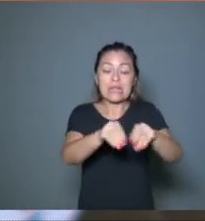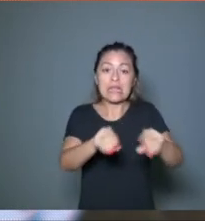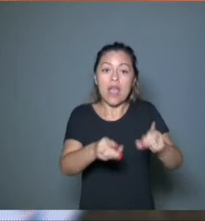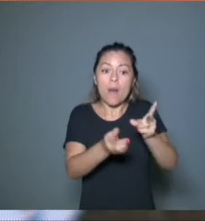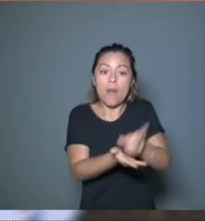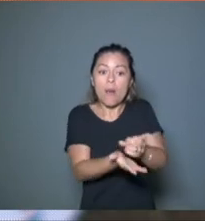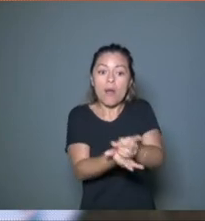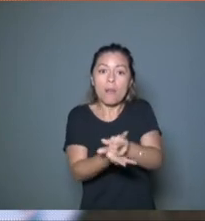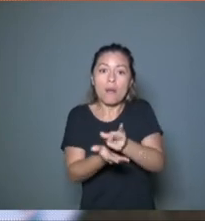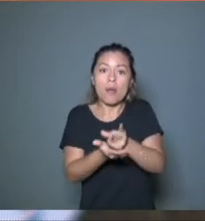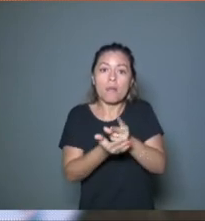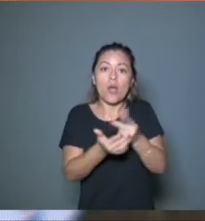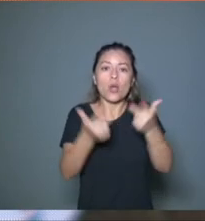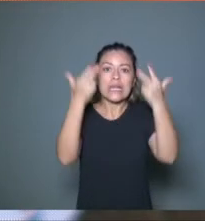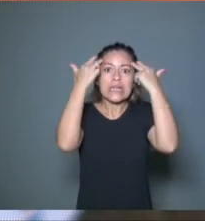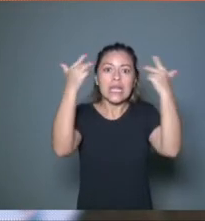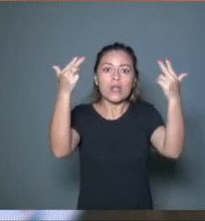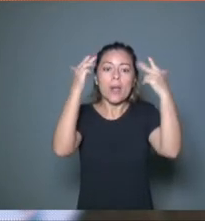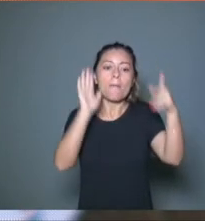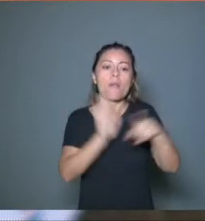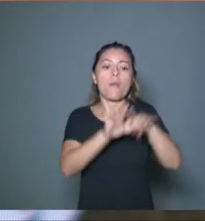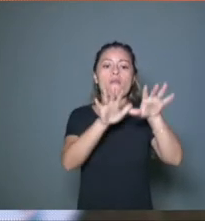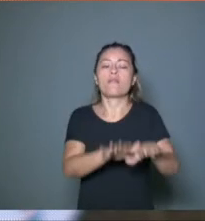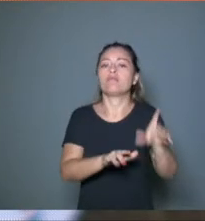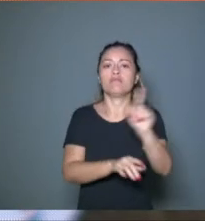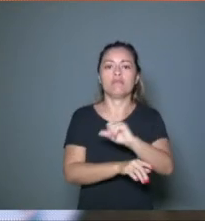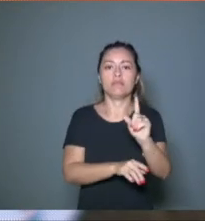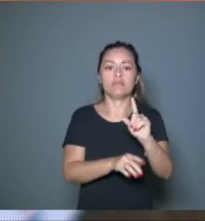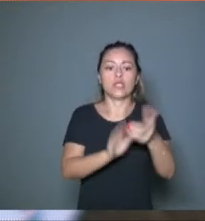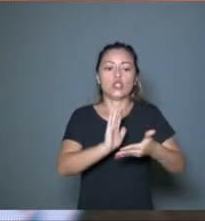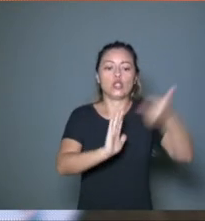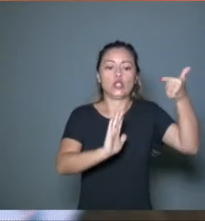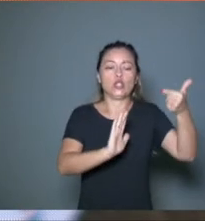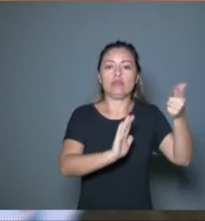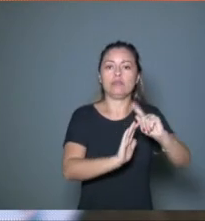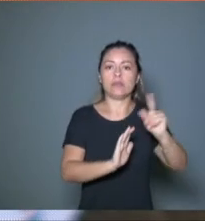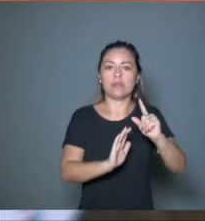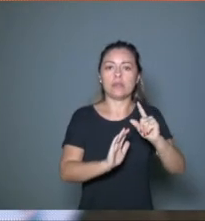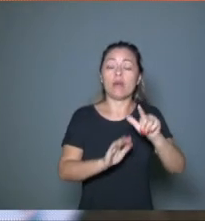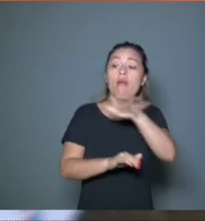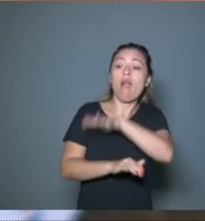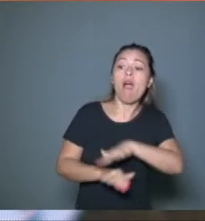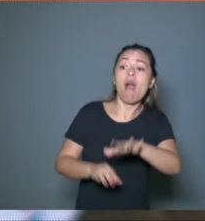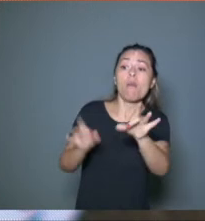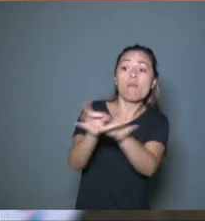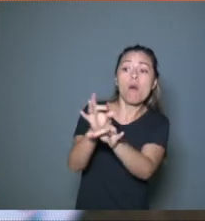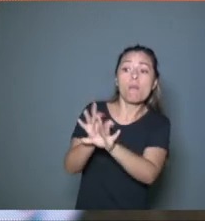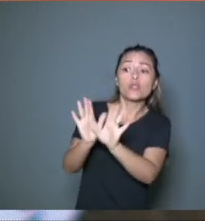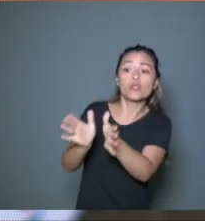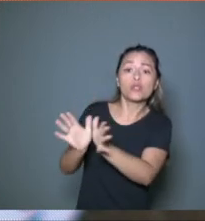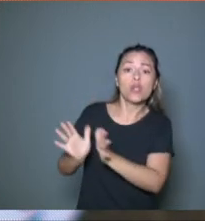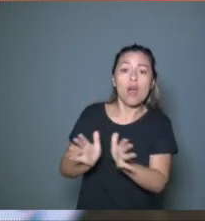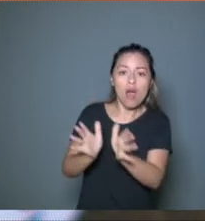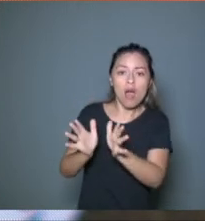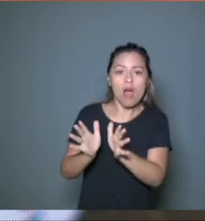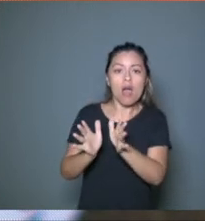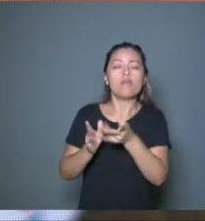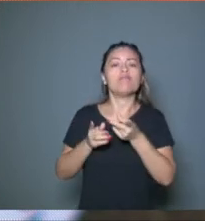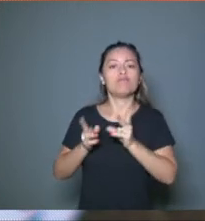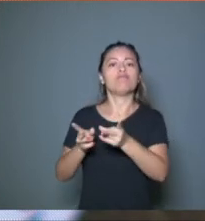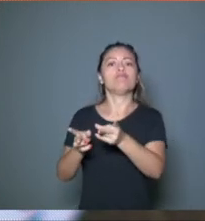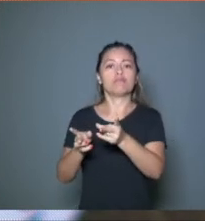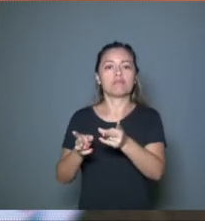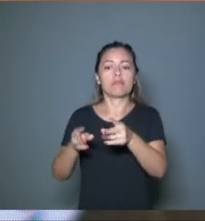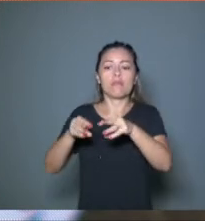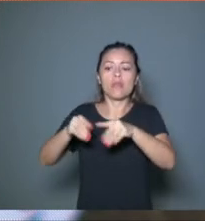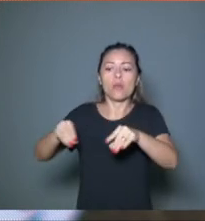forests. We told the market that we will no longer work in areas where you find today native forests.